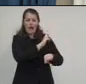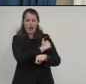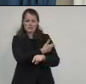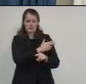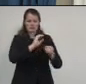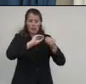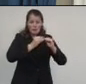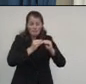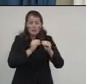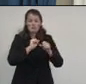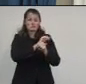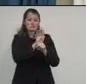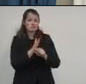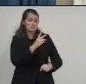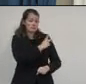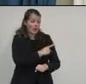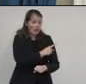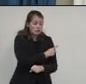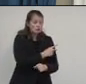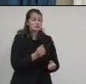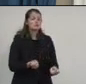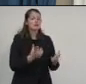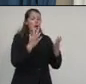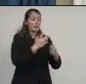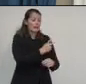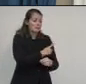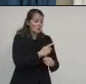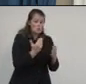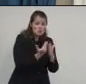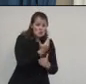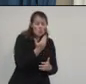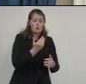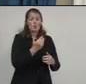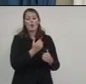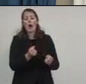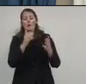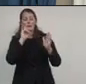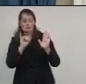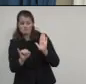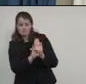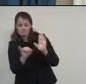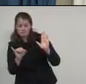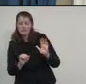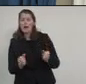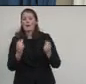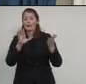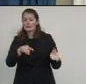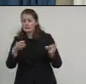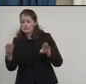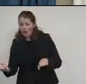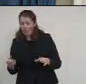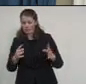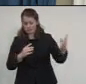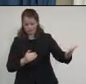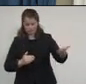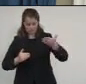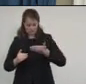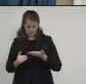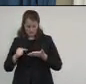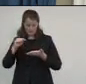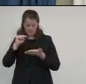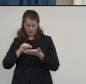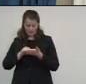now. What about services like hairstylists and stuff like that? Would you be open to allowing them to do curbside as well,